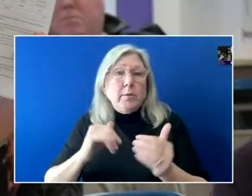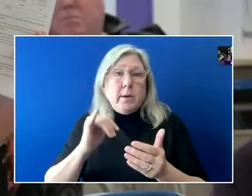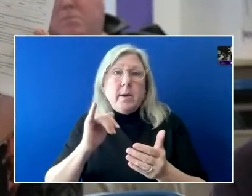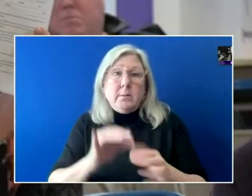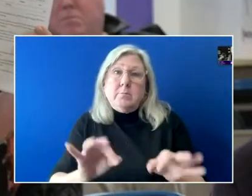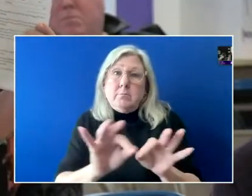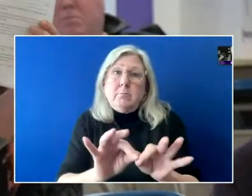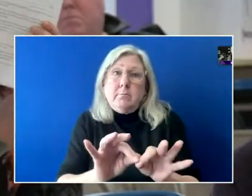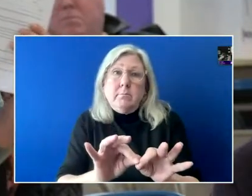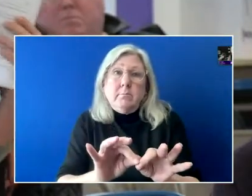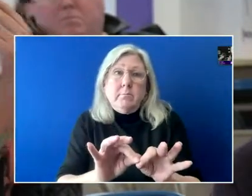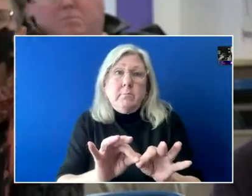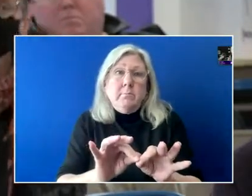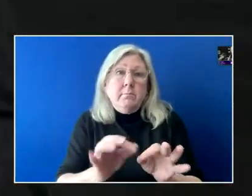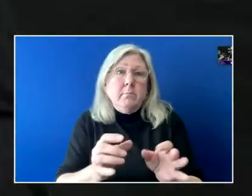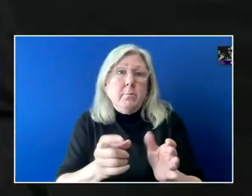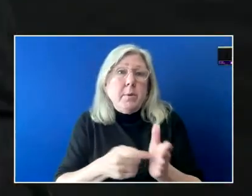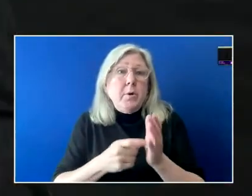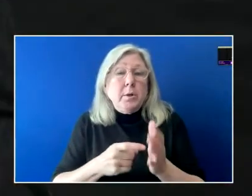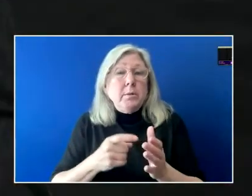committee to make that judgment